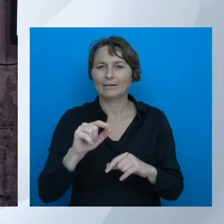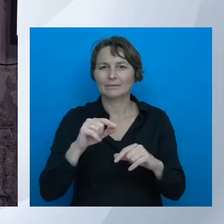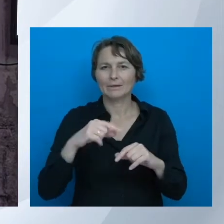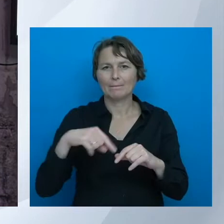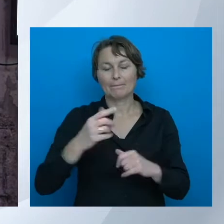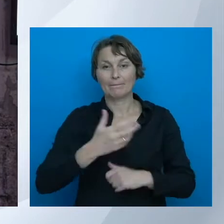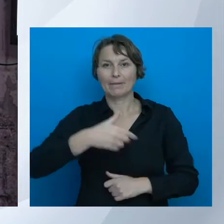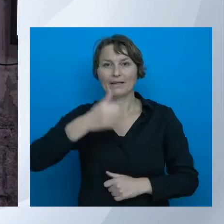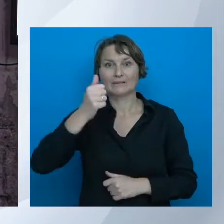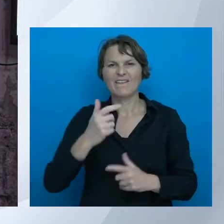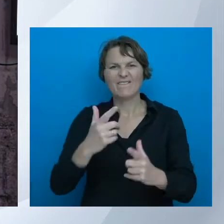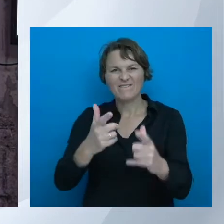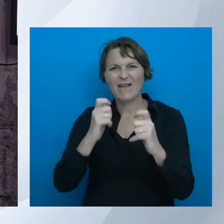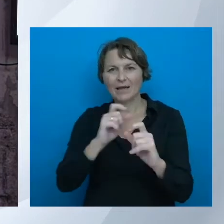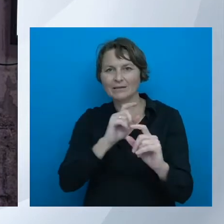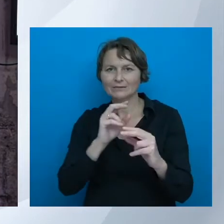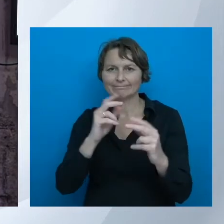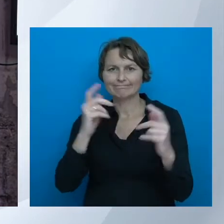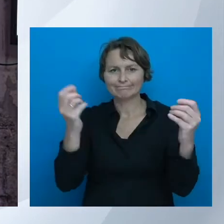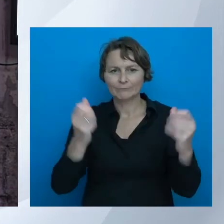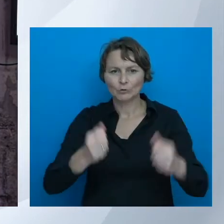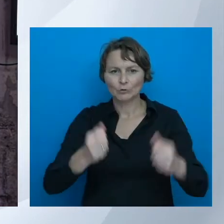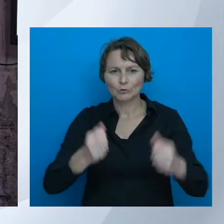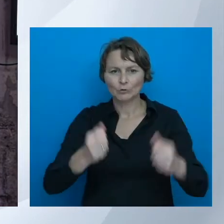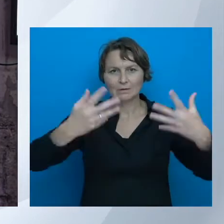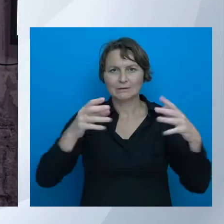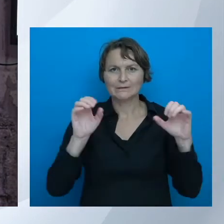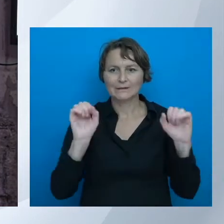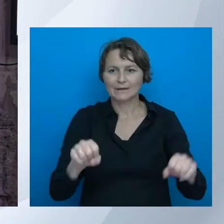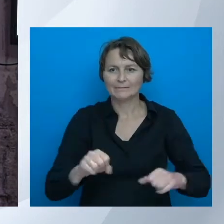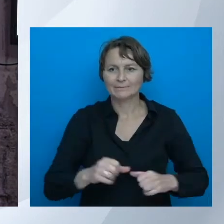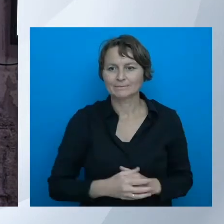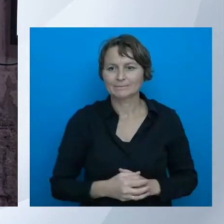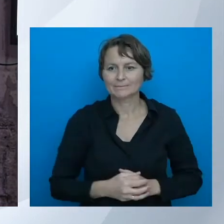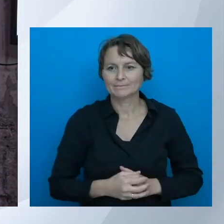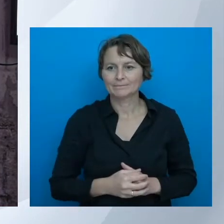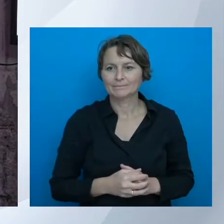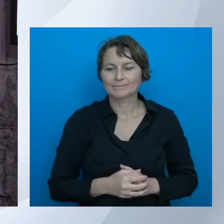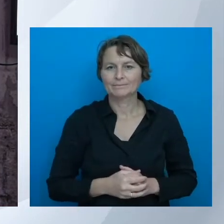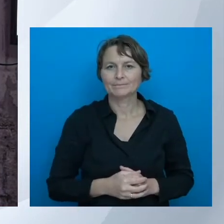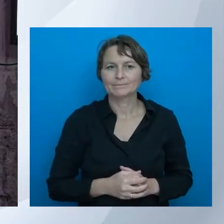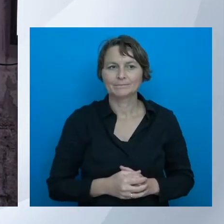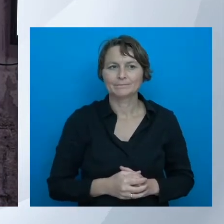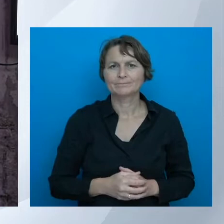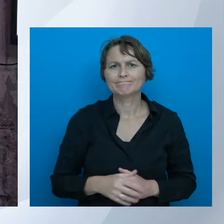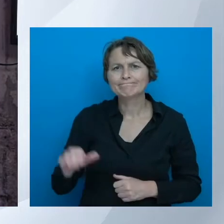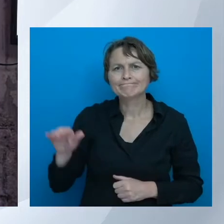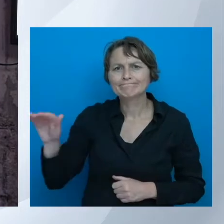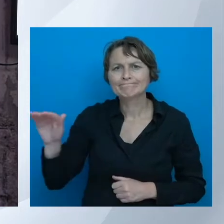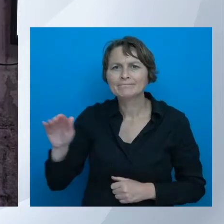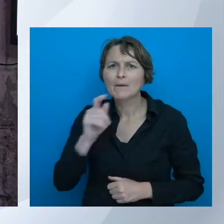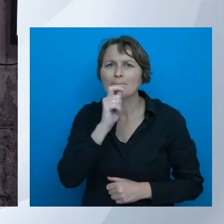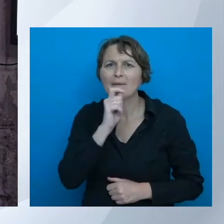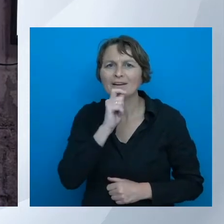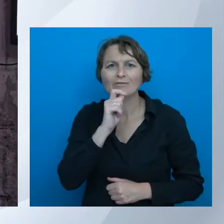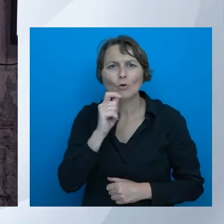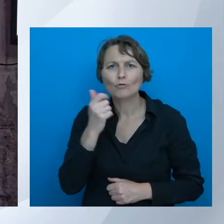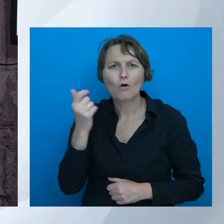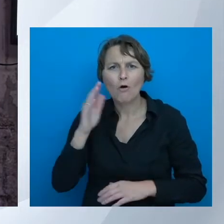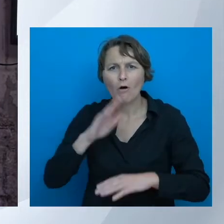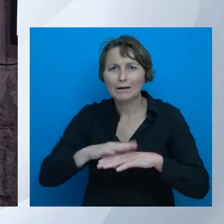results. So, I get a notice that your microphone is off. Let's see if we can do something about